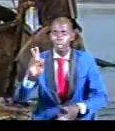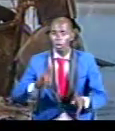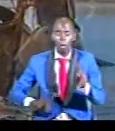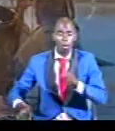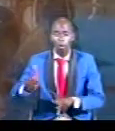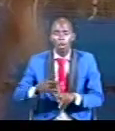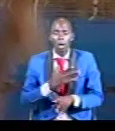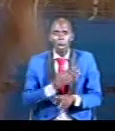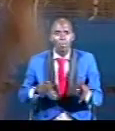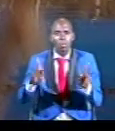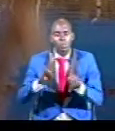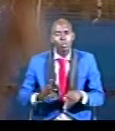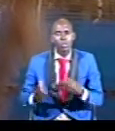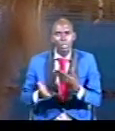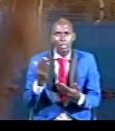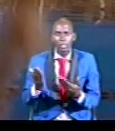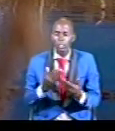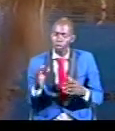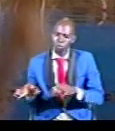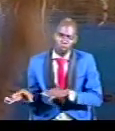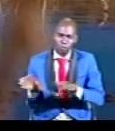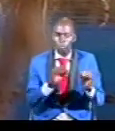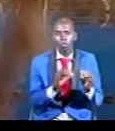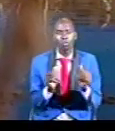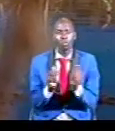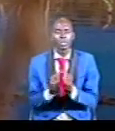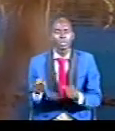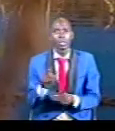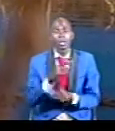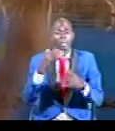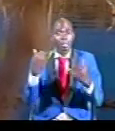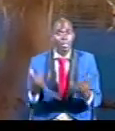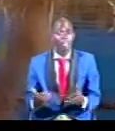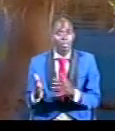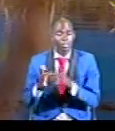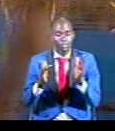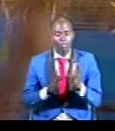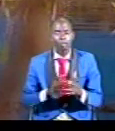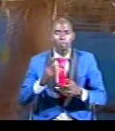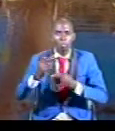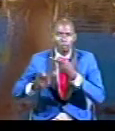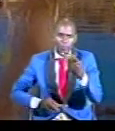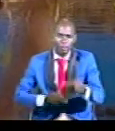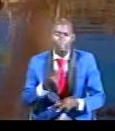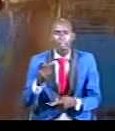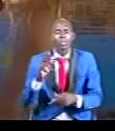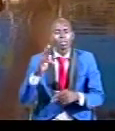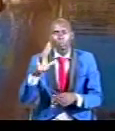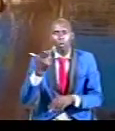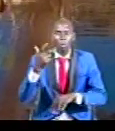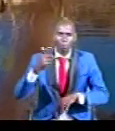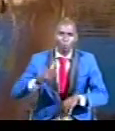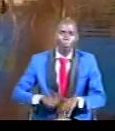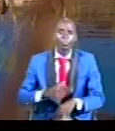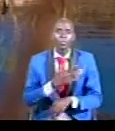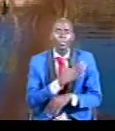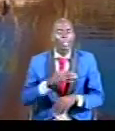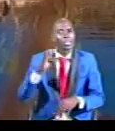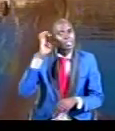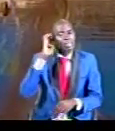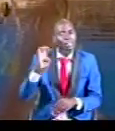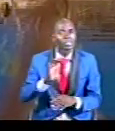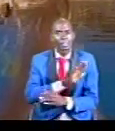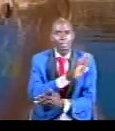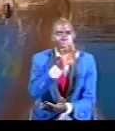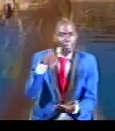with him. And Jesus now went to visit them. He wanted to follow them up the third time. And then he centered